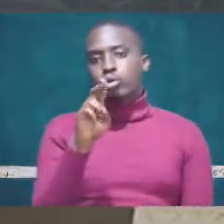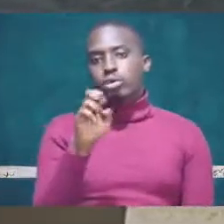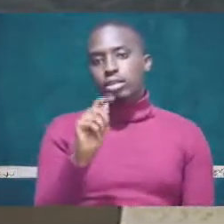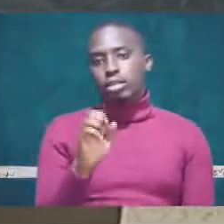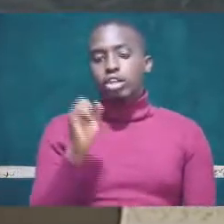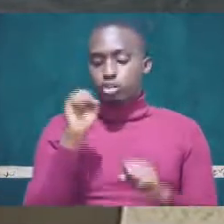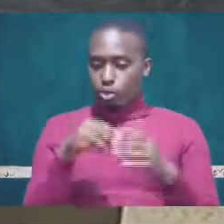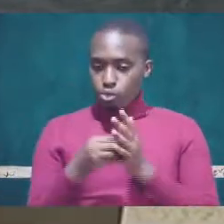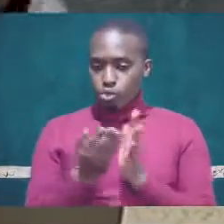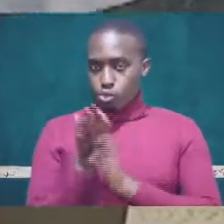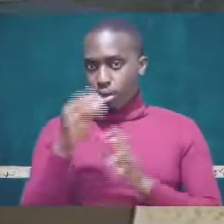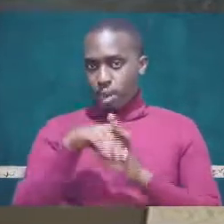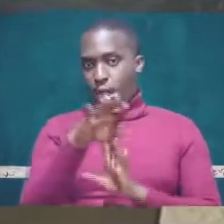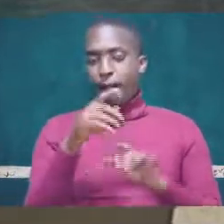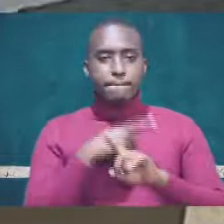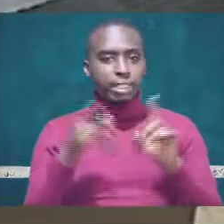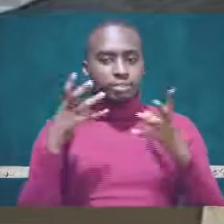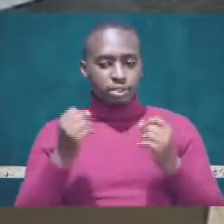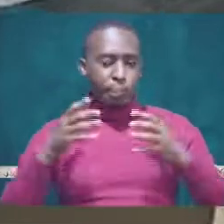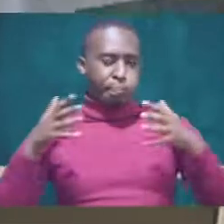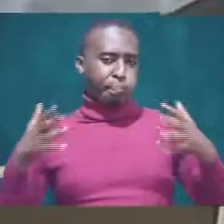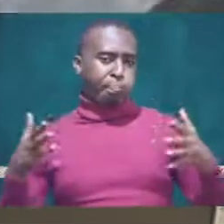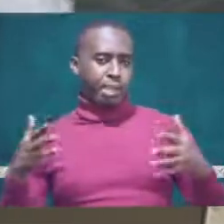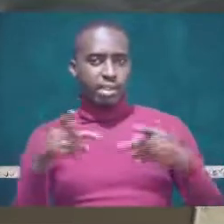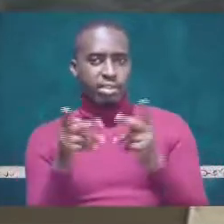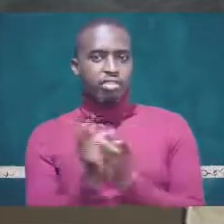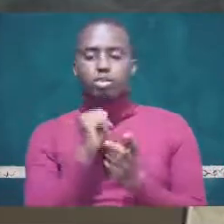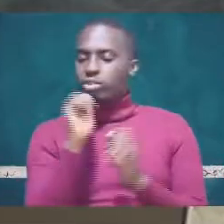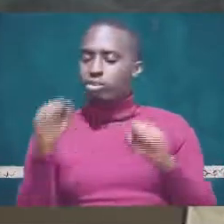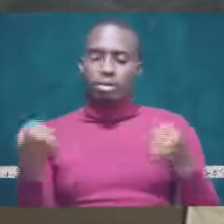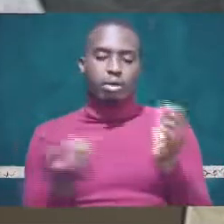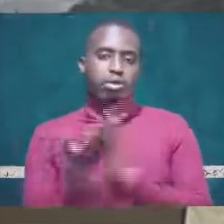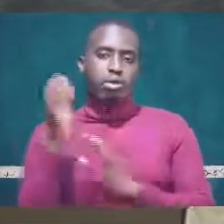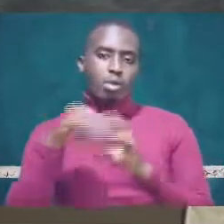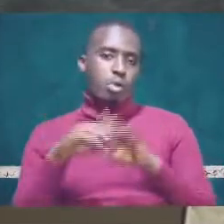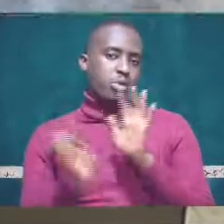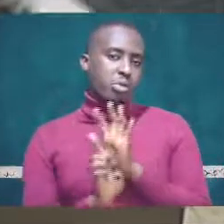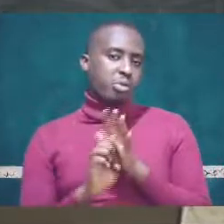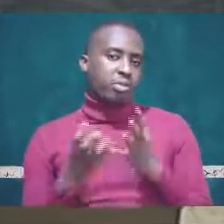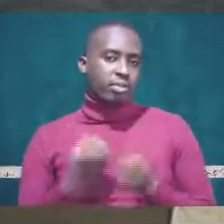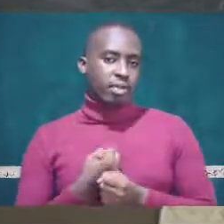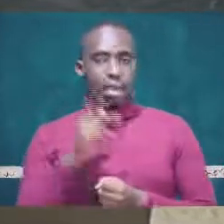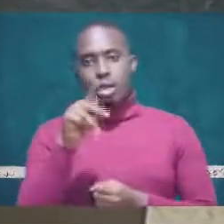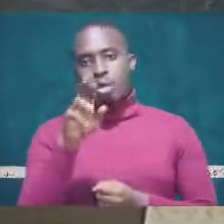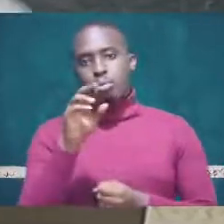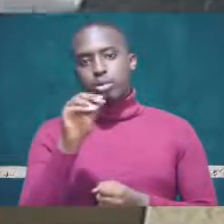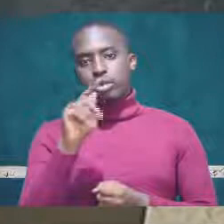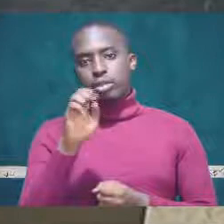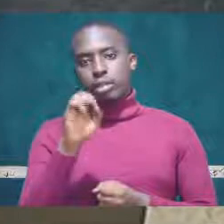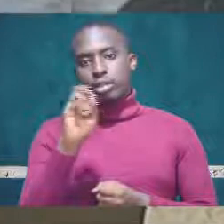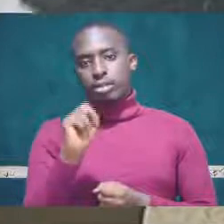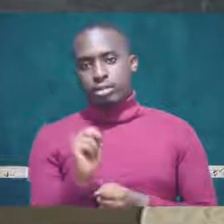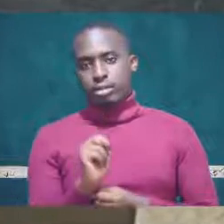the capillary wall. But those that has got large size will not pass through. Examples, we have large proteins, we have